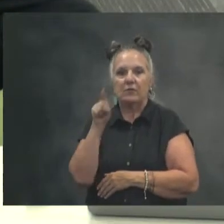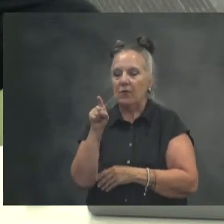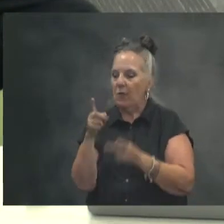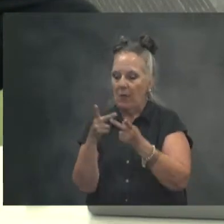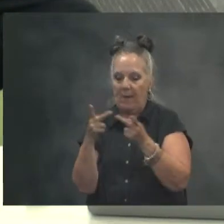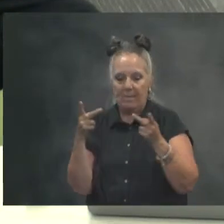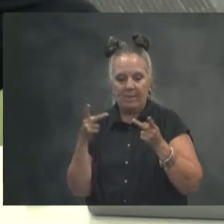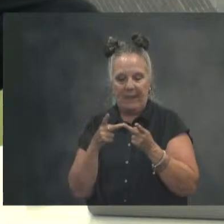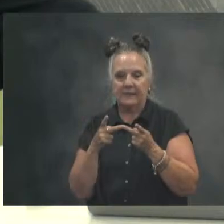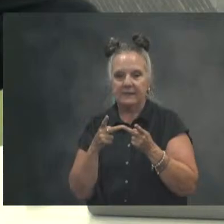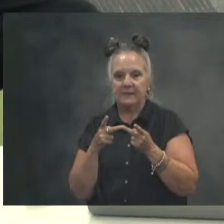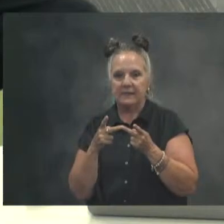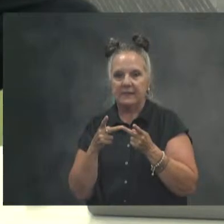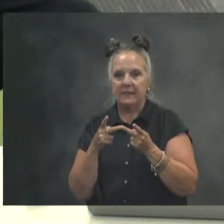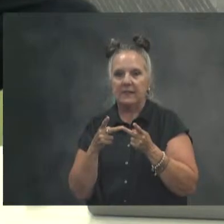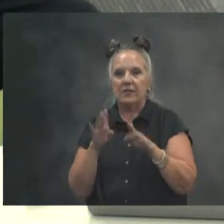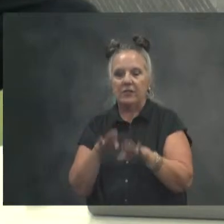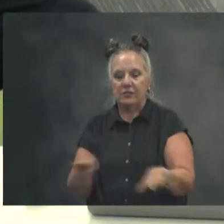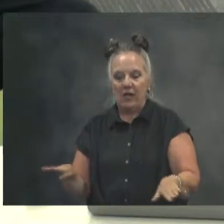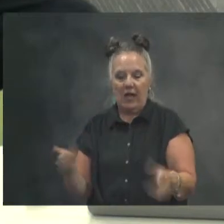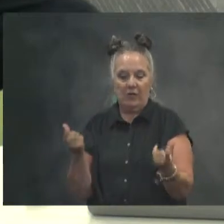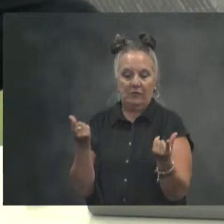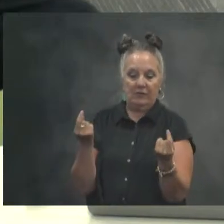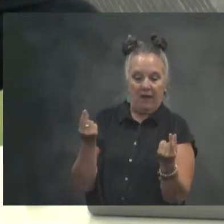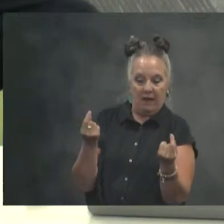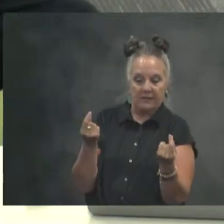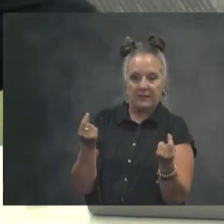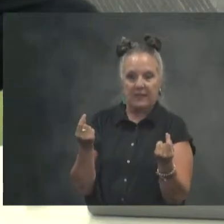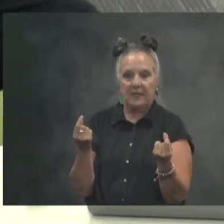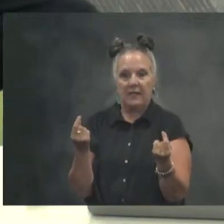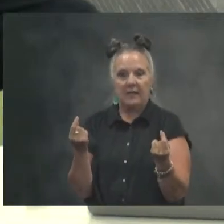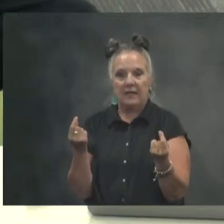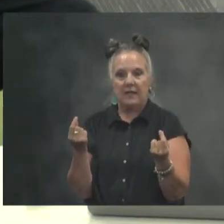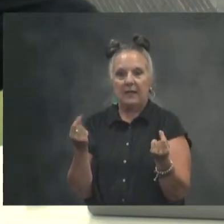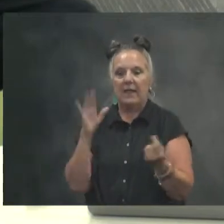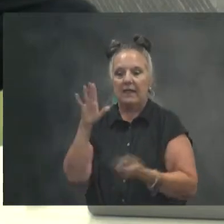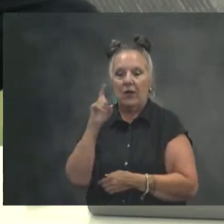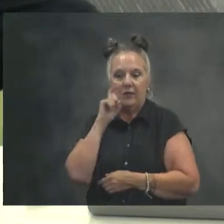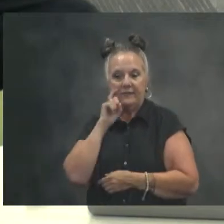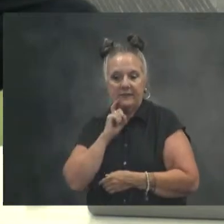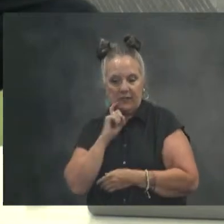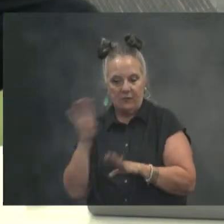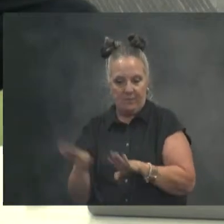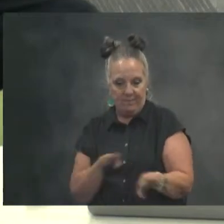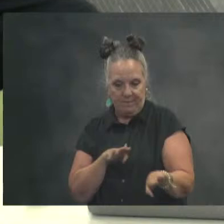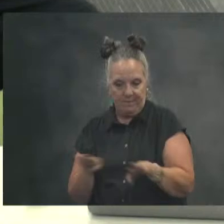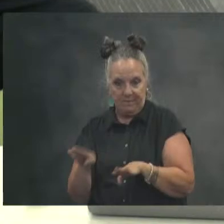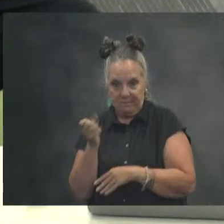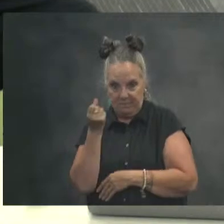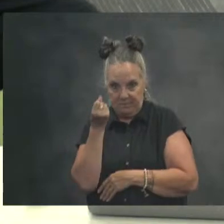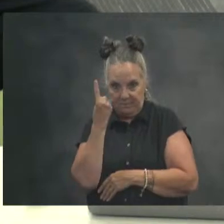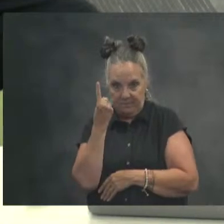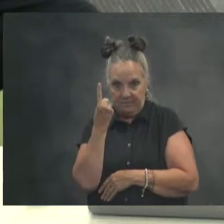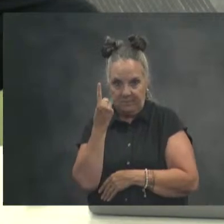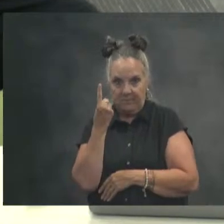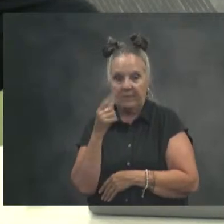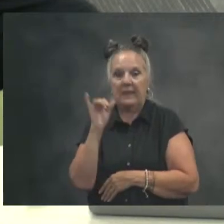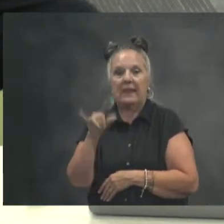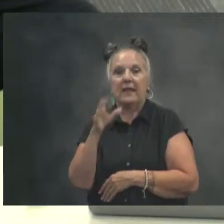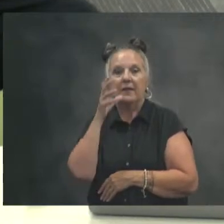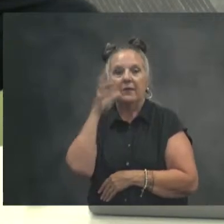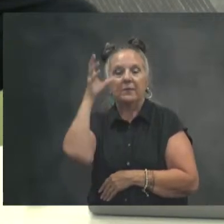to dictate what a child does when it comes to that, to their sexuality. You understand? That is the